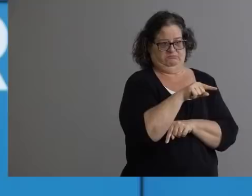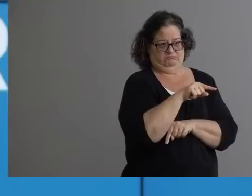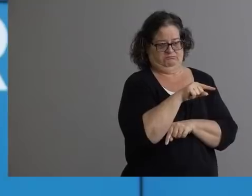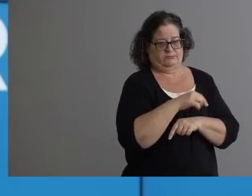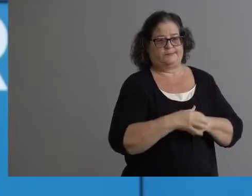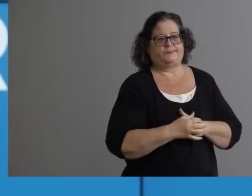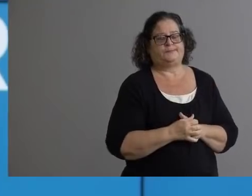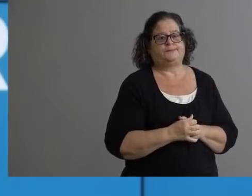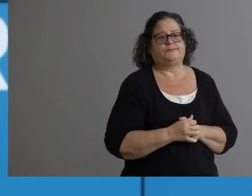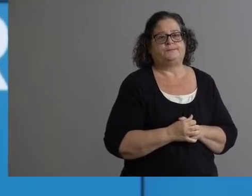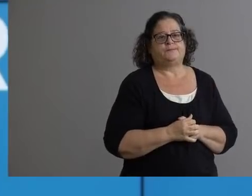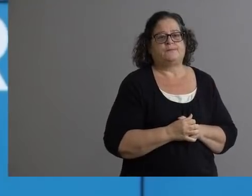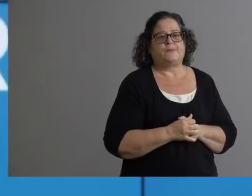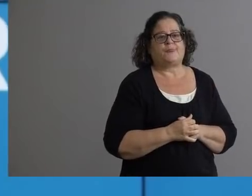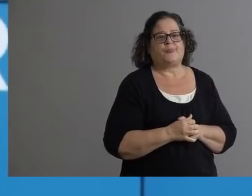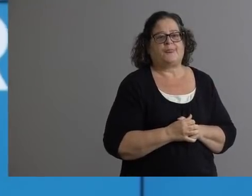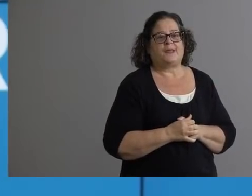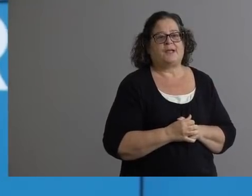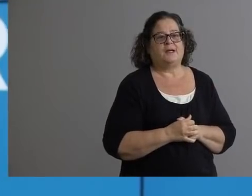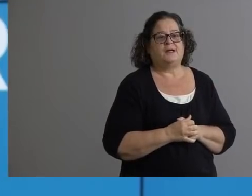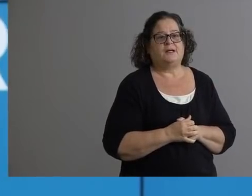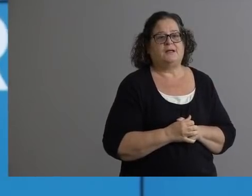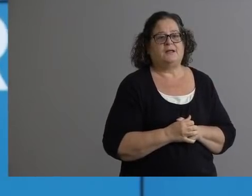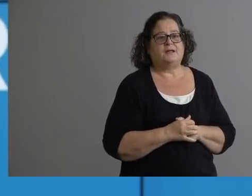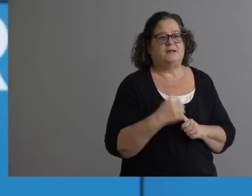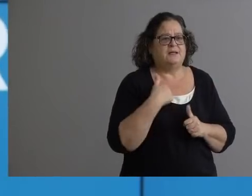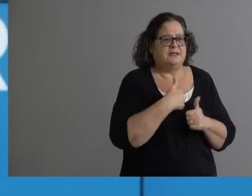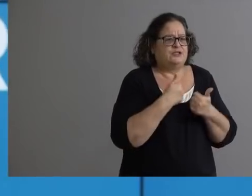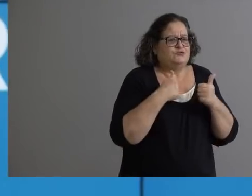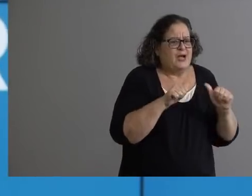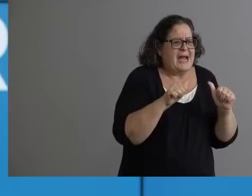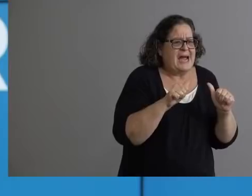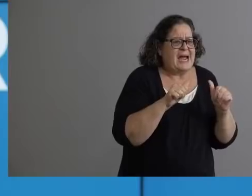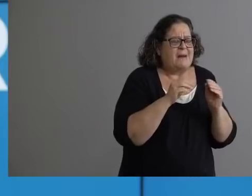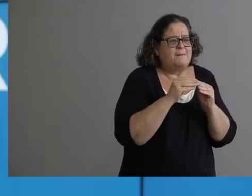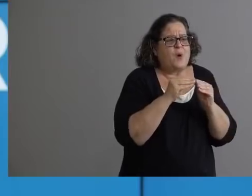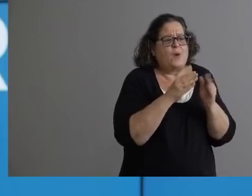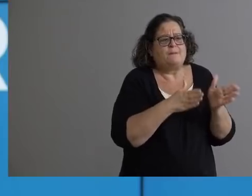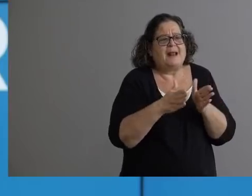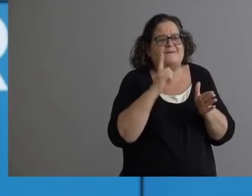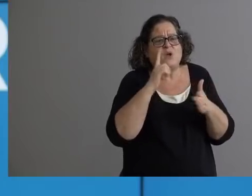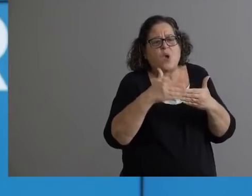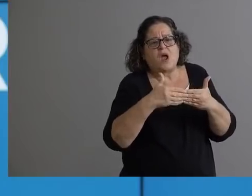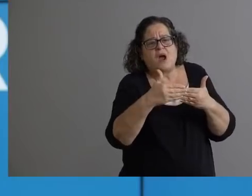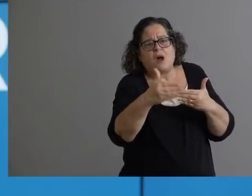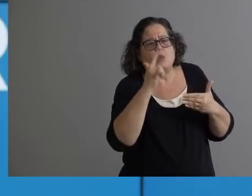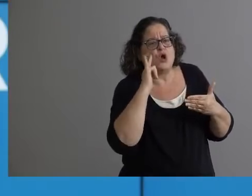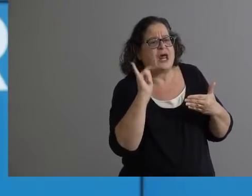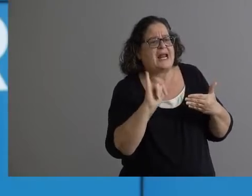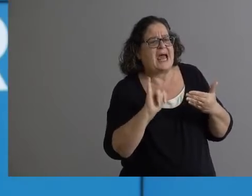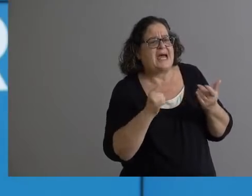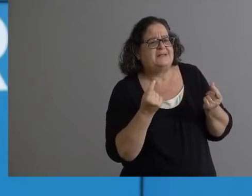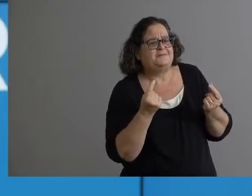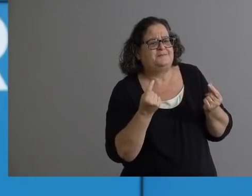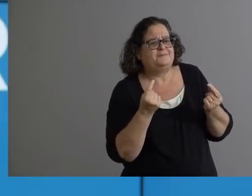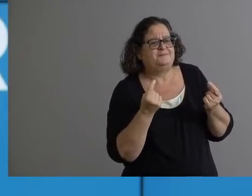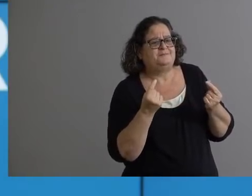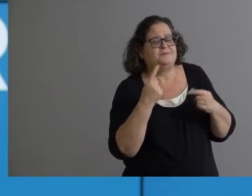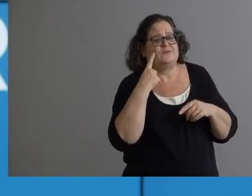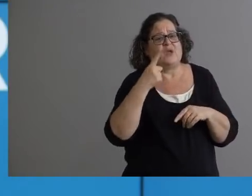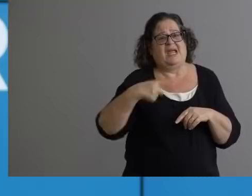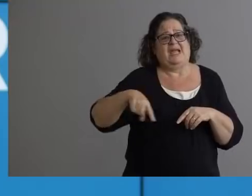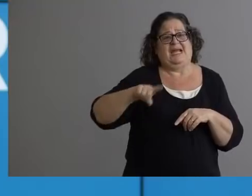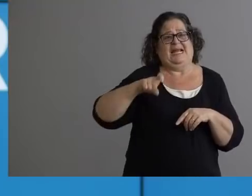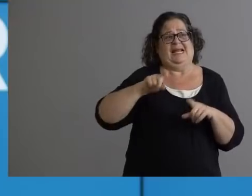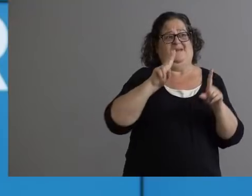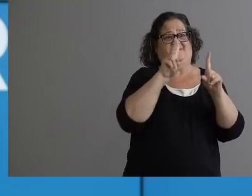like with this. But I want to say, I think for an Arizonan that had to file unemployment insurance, they